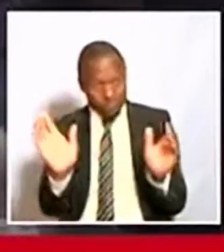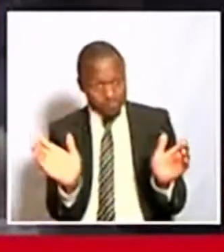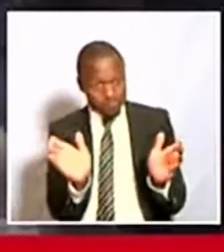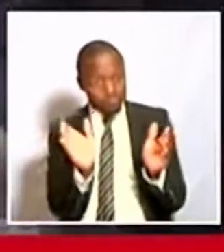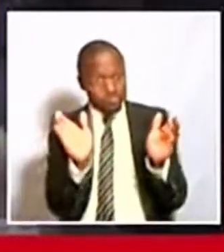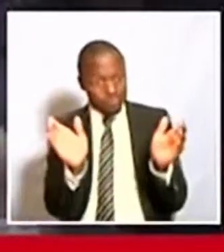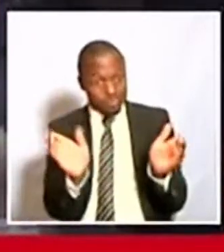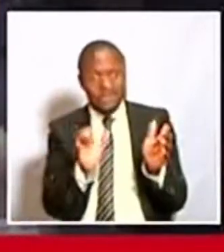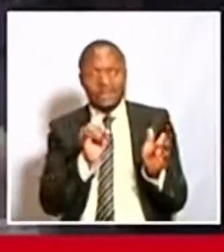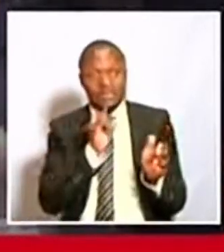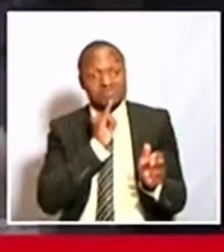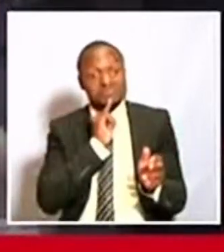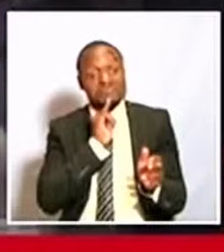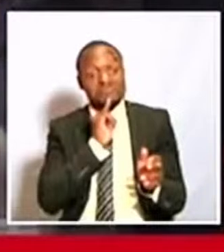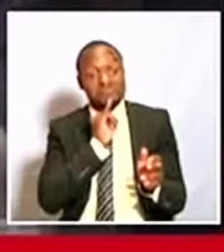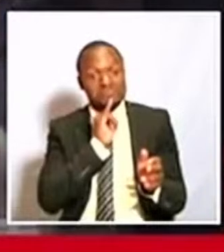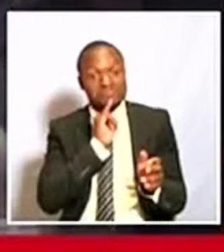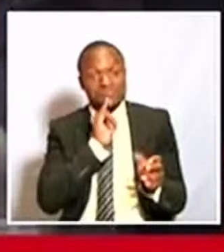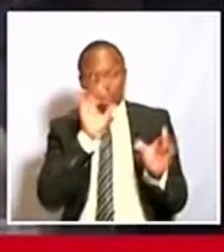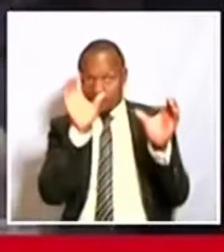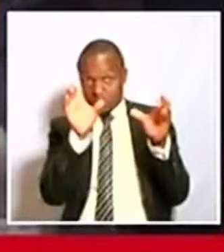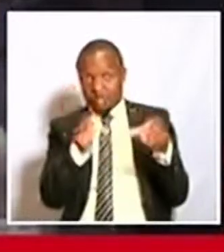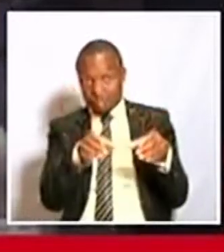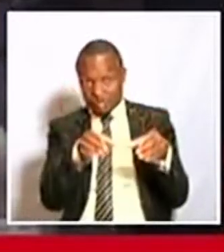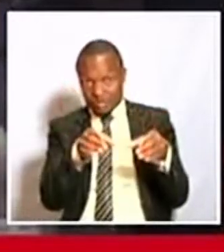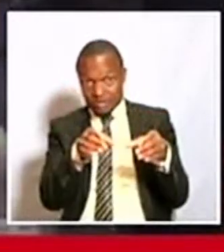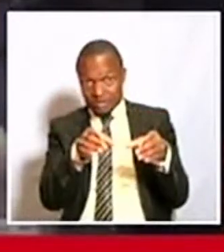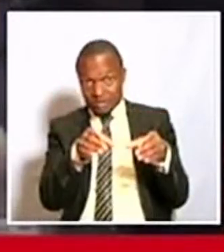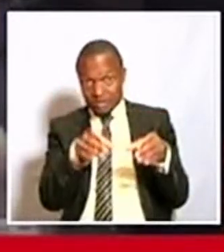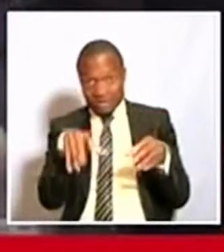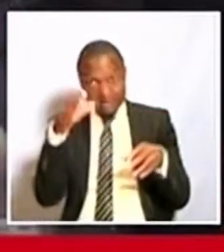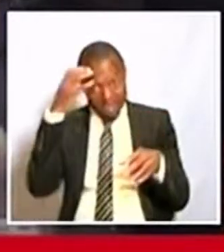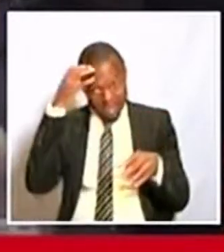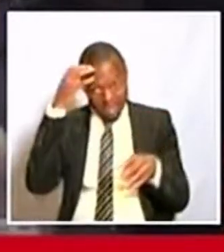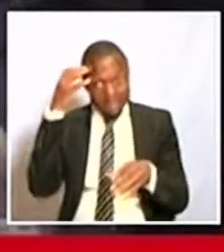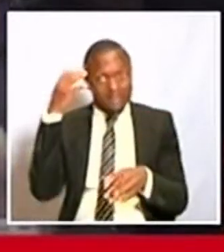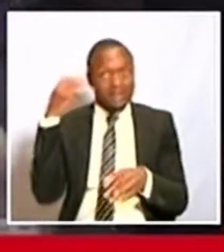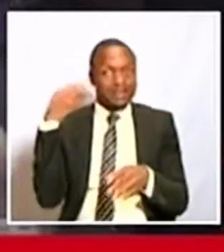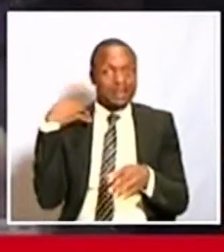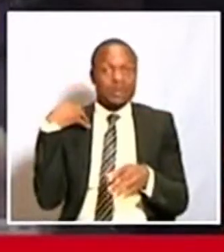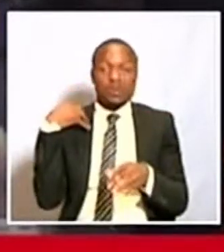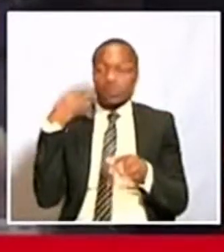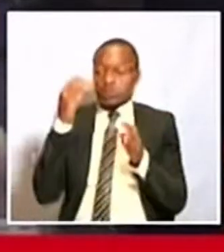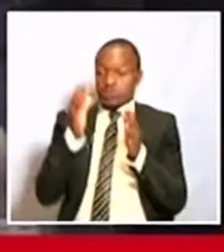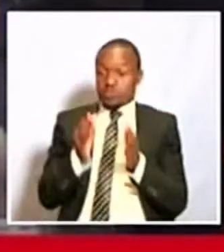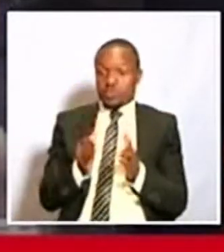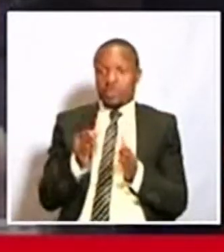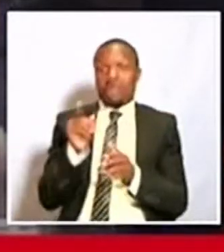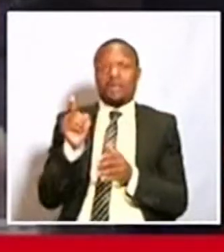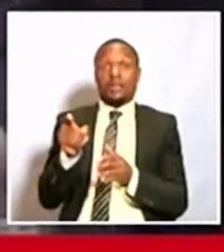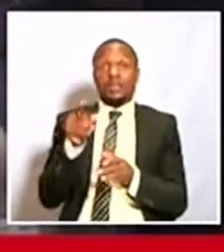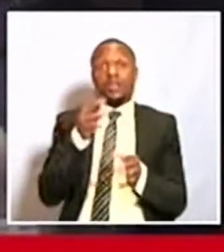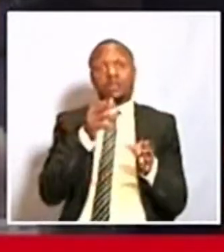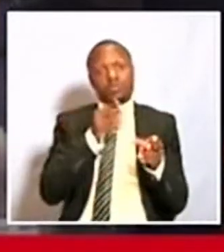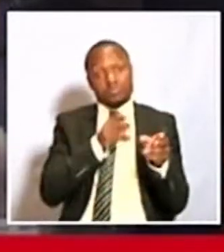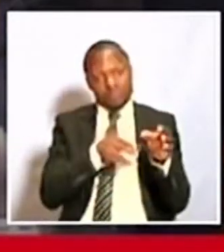to Isoka and appropriately the officer that was submitting just before I came in,